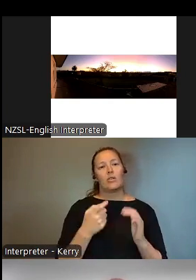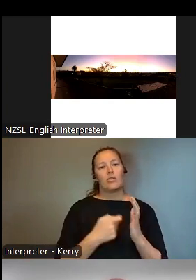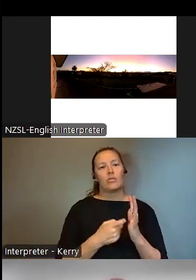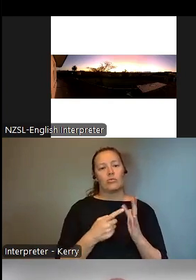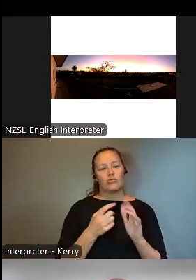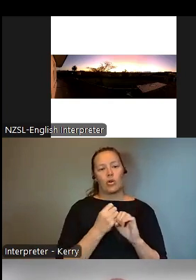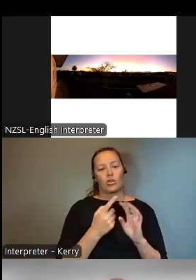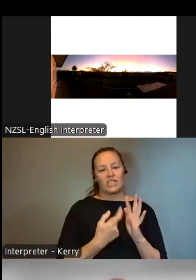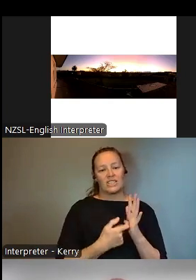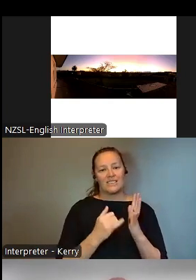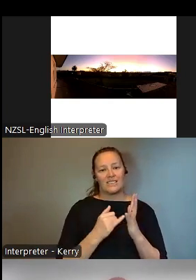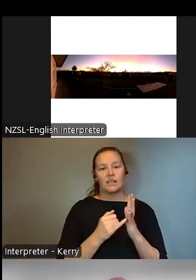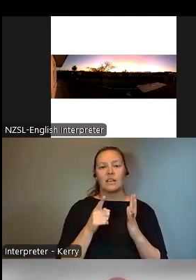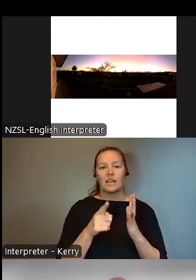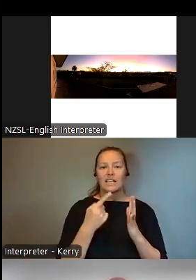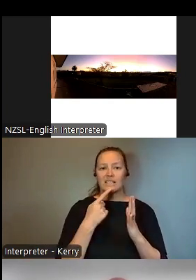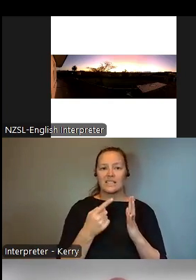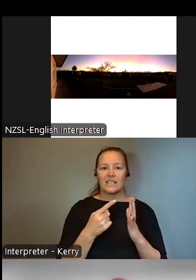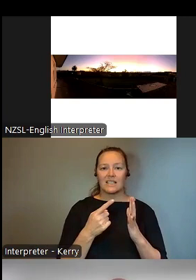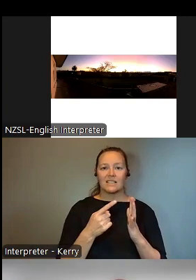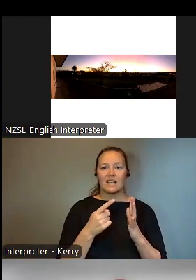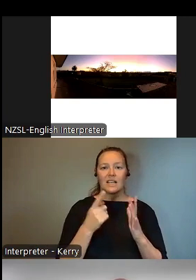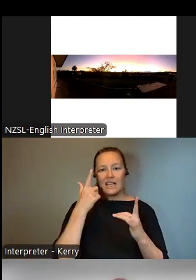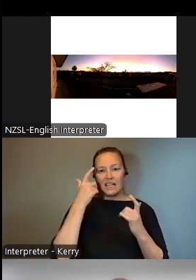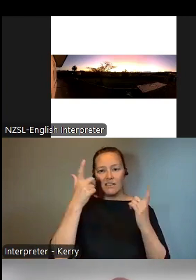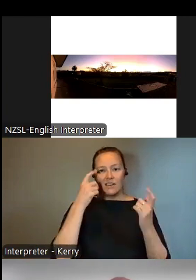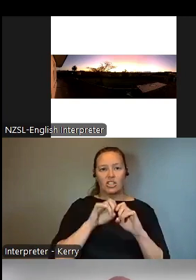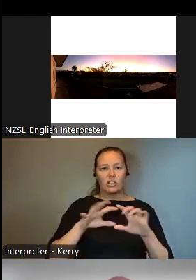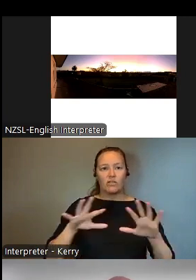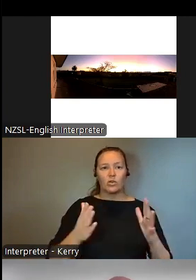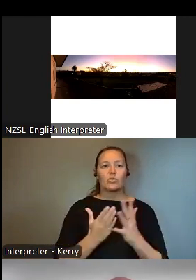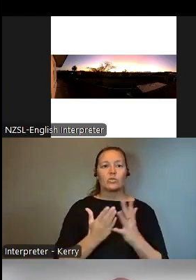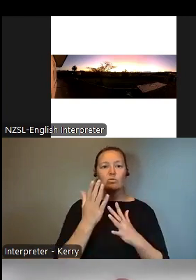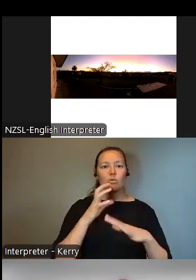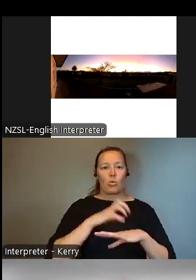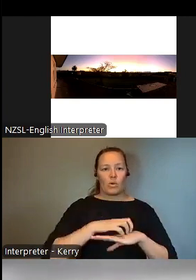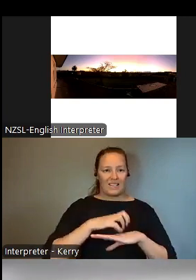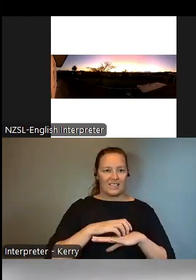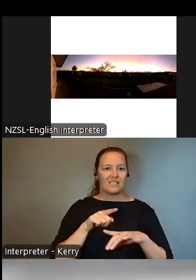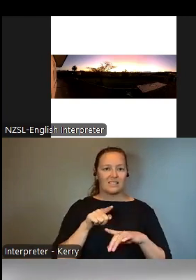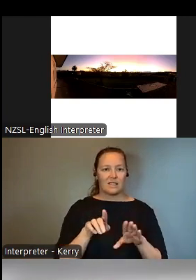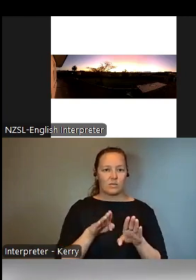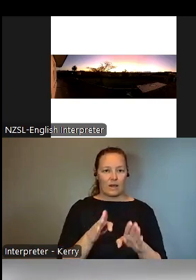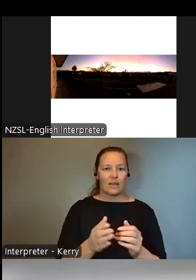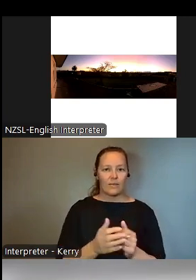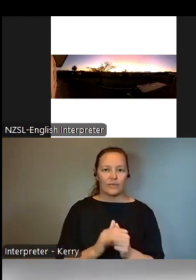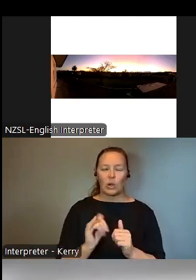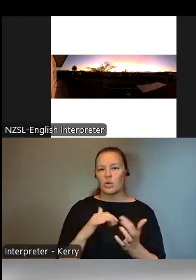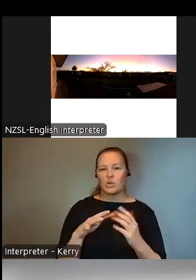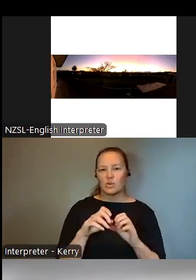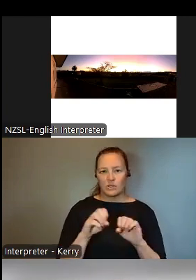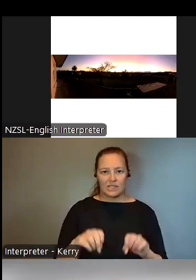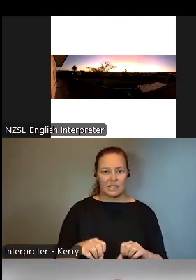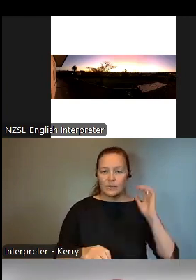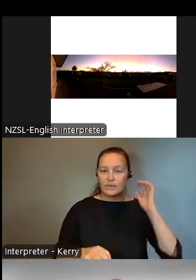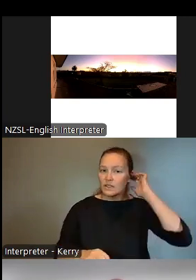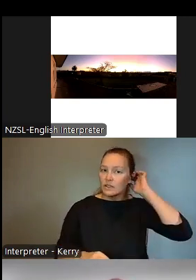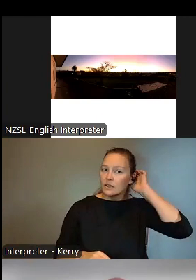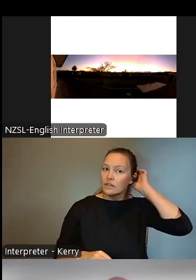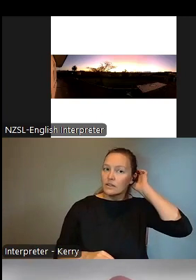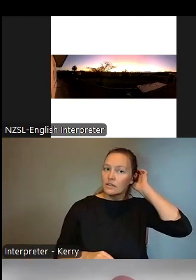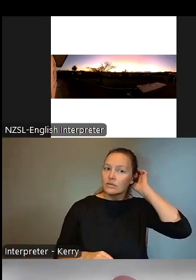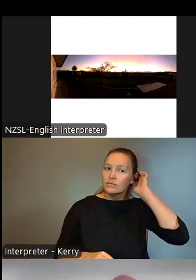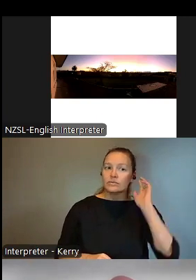argues innovations diffuse through organizations or through social systems. At the